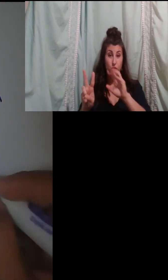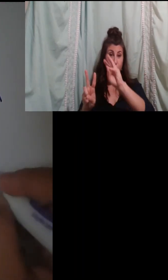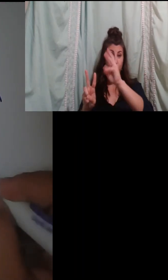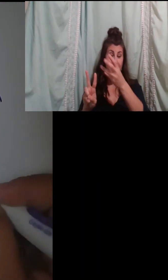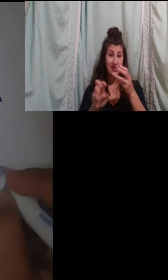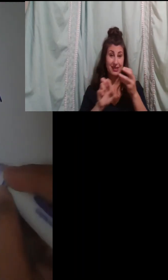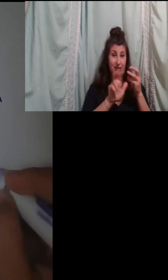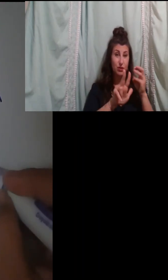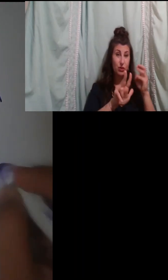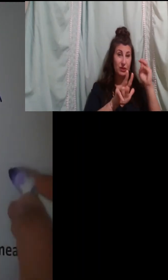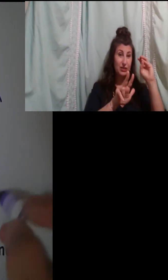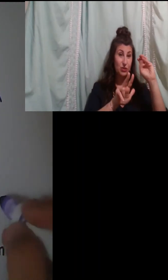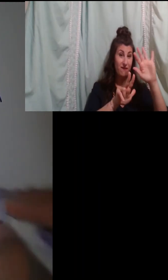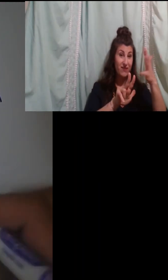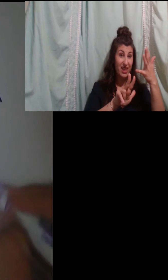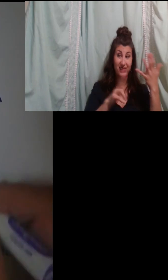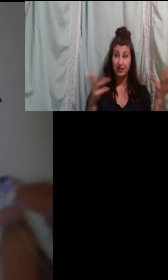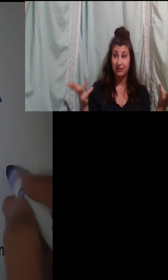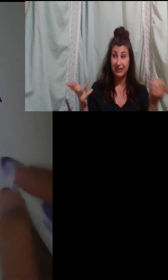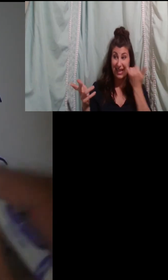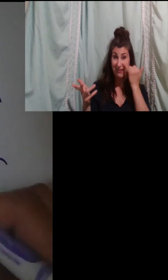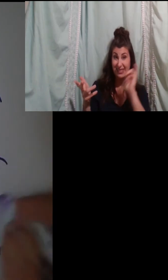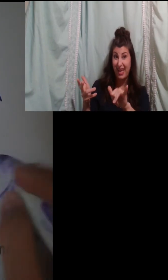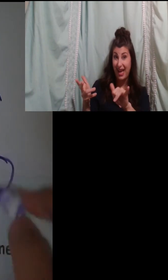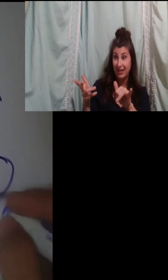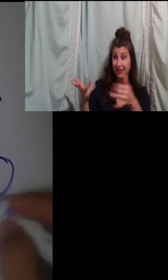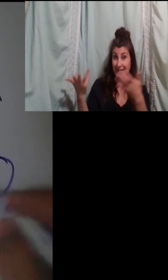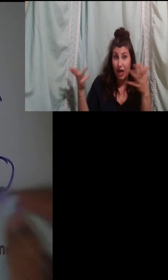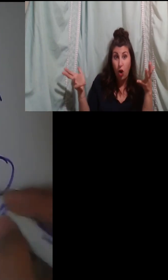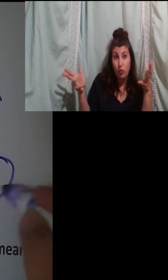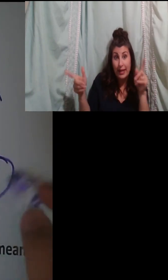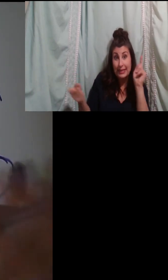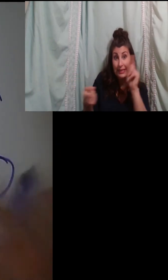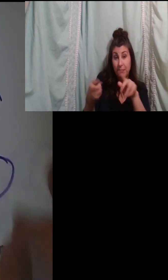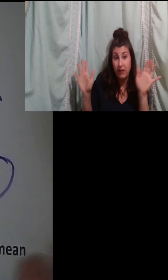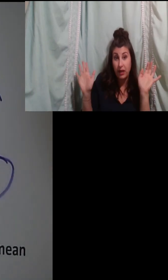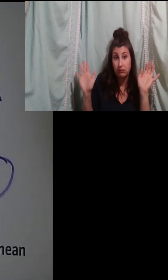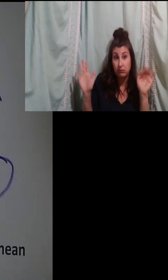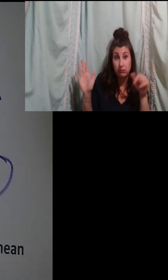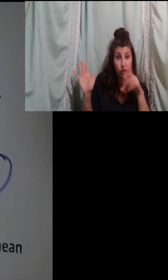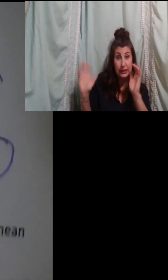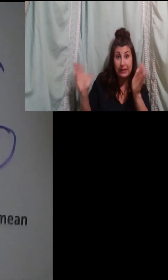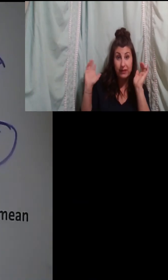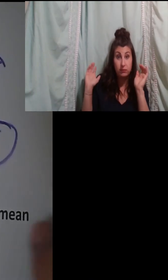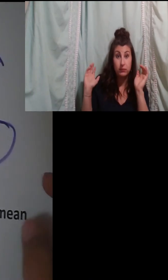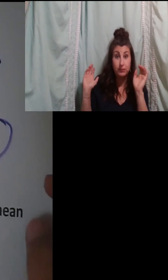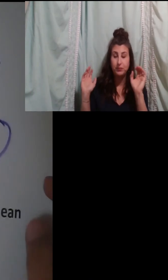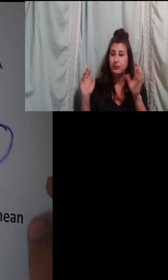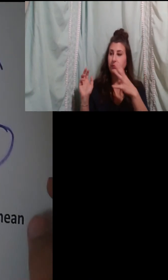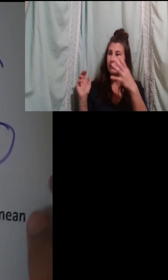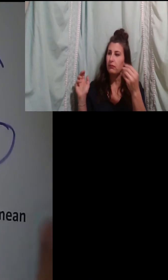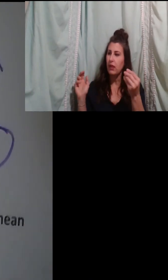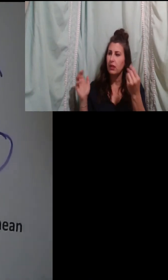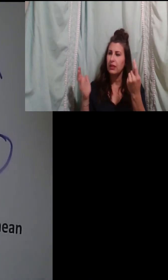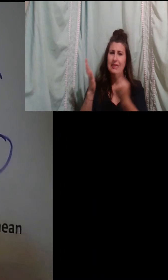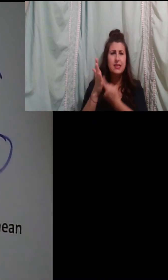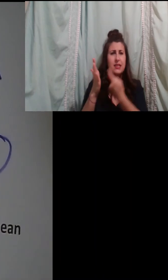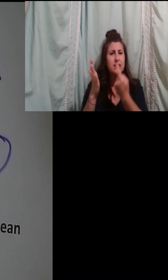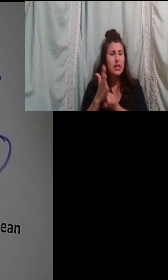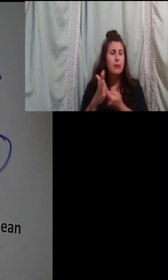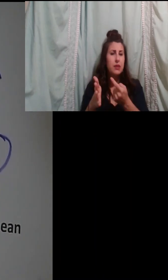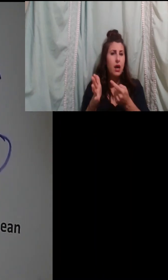6 times 3 to the 5th. If I have this problem, that's simplified. I just leave it just like that. Alright,